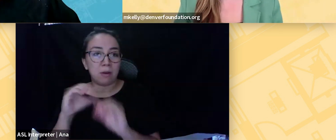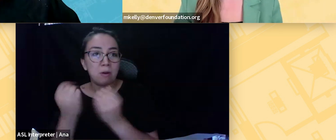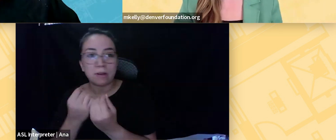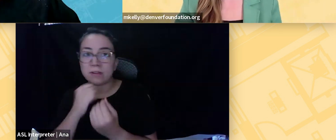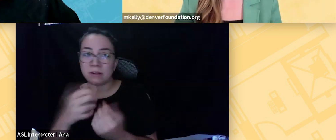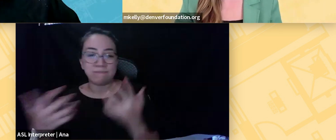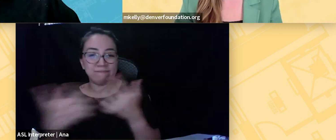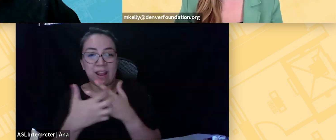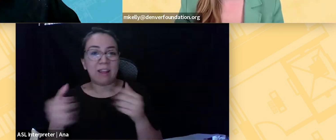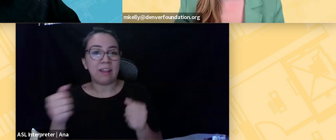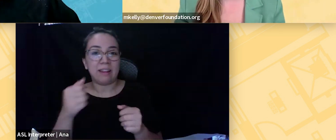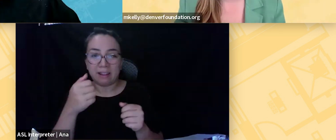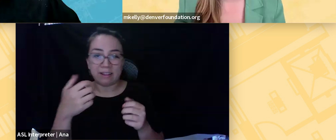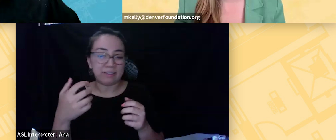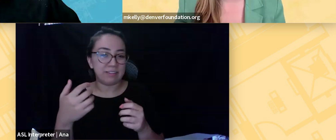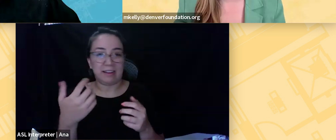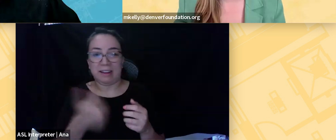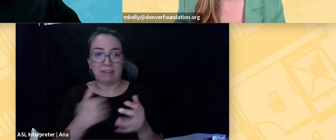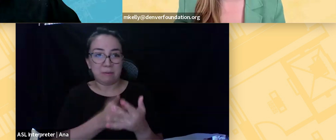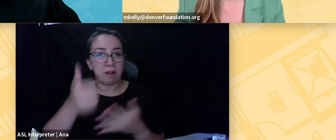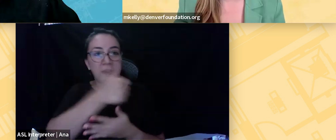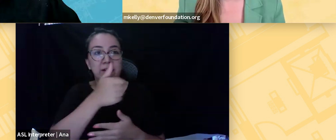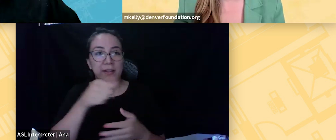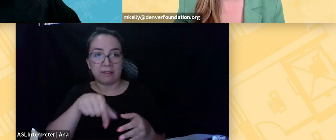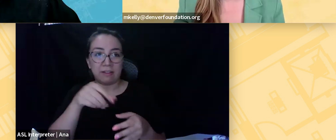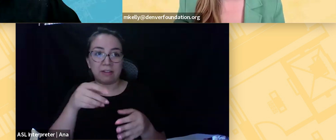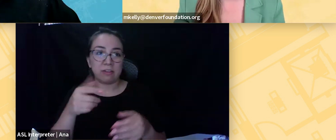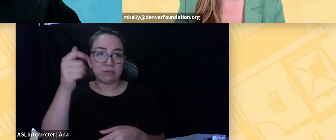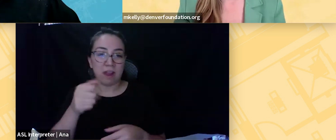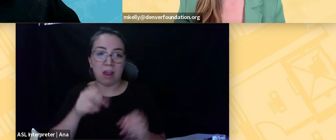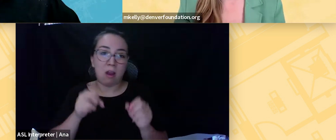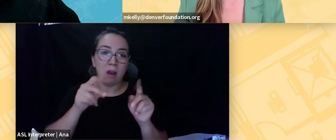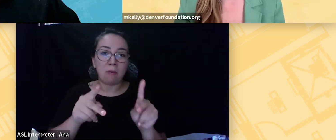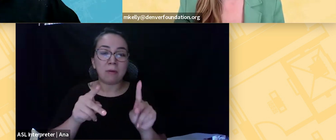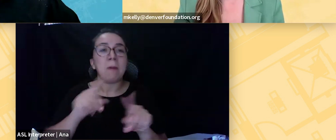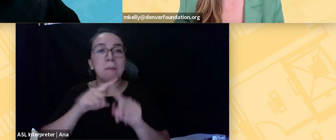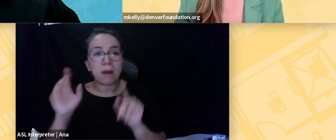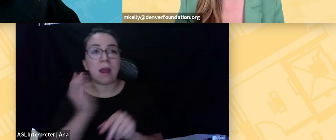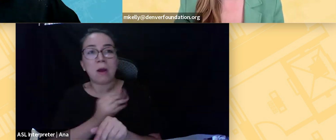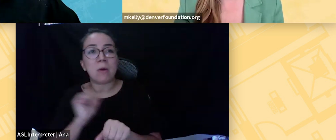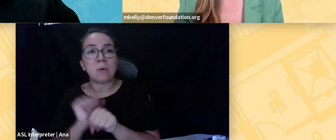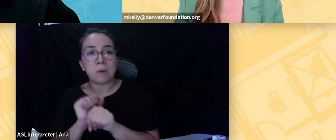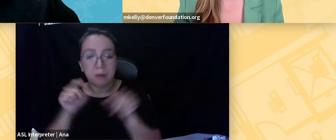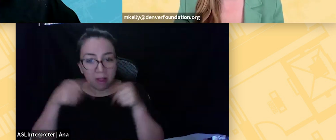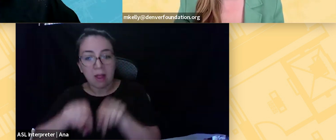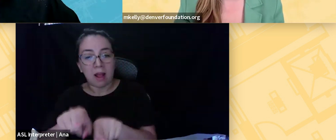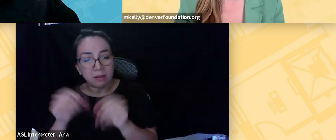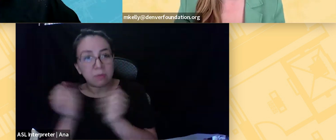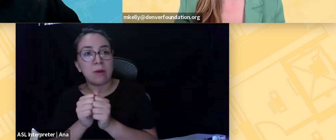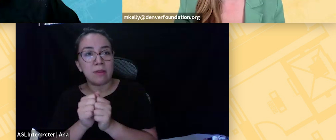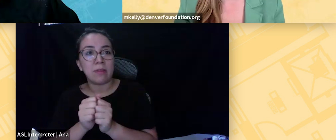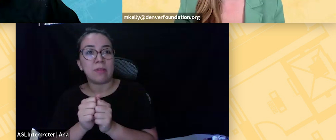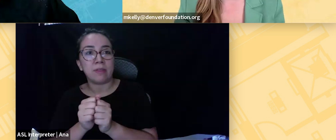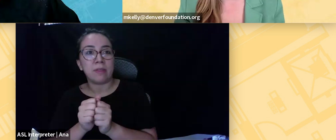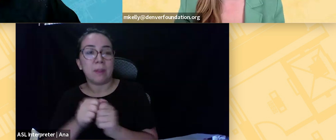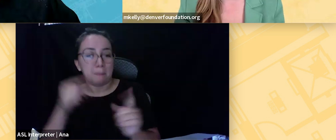not fit within any of the priorities defined in this grant opportunity, but our work aligns with the foundation's mission,